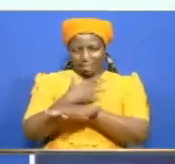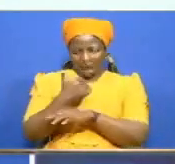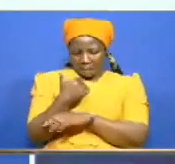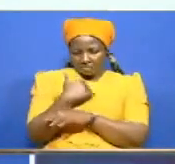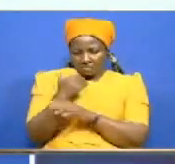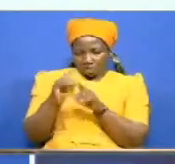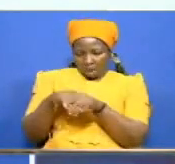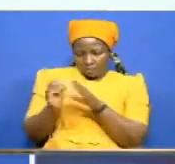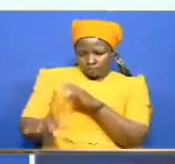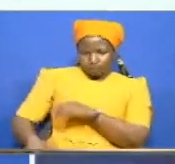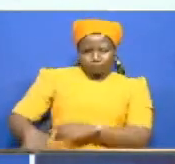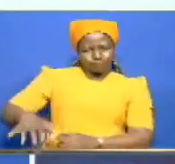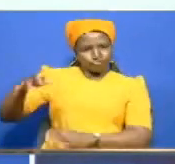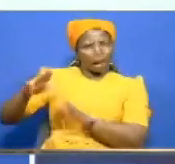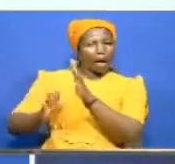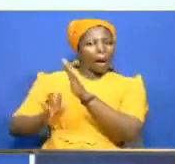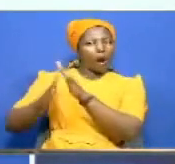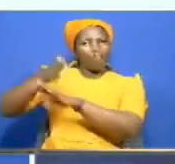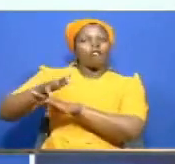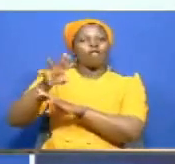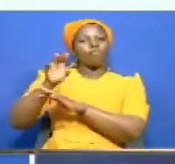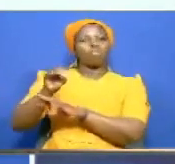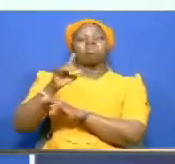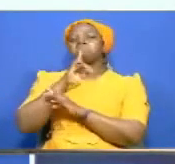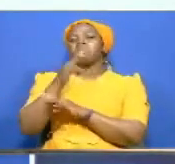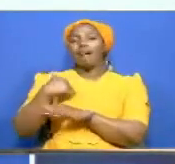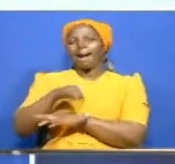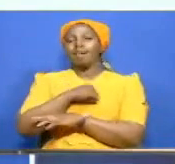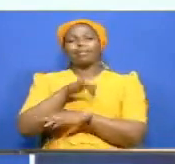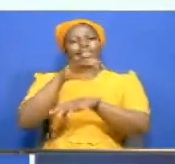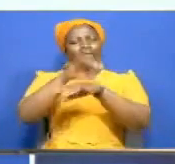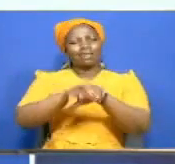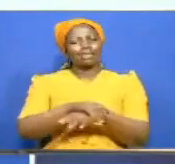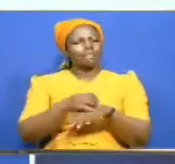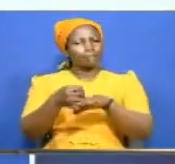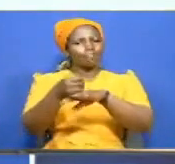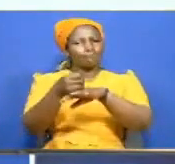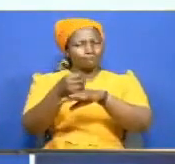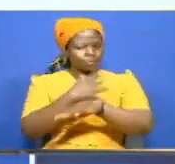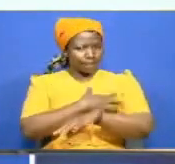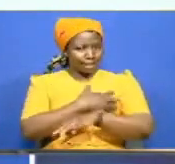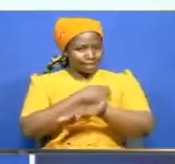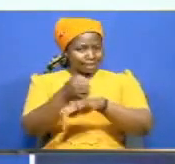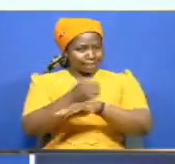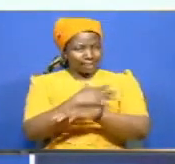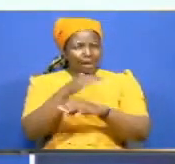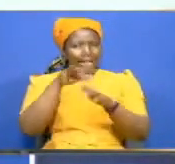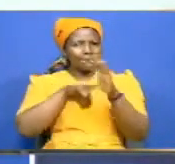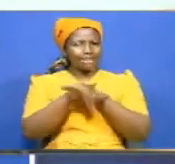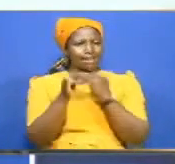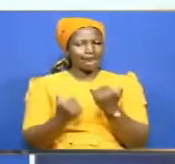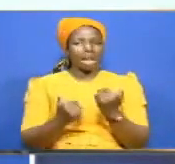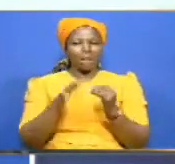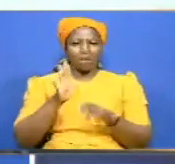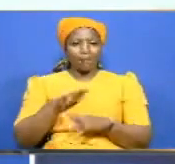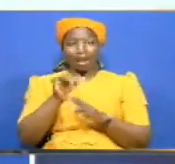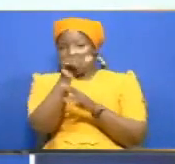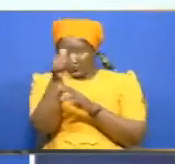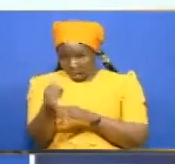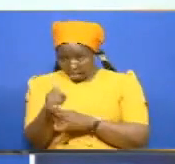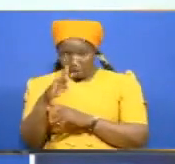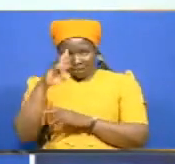40, the risk increases, though we still get breast cancer in younger women. Another risk factor is family